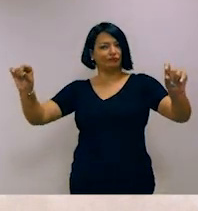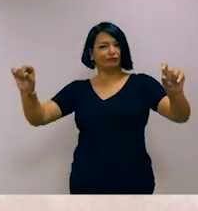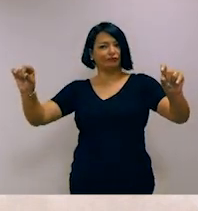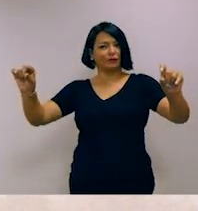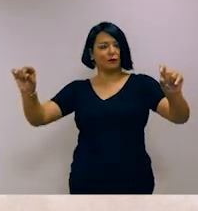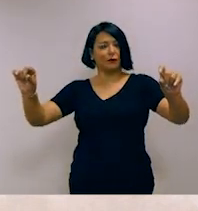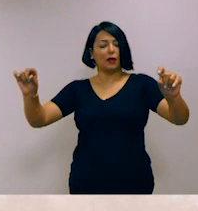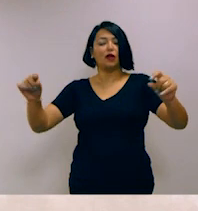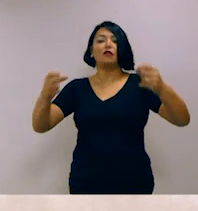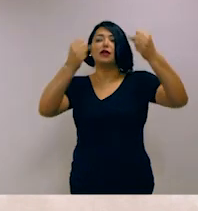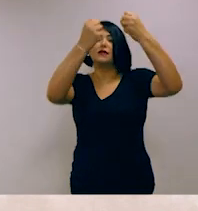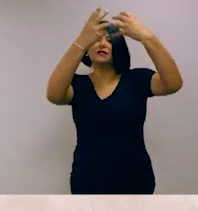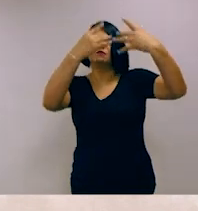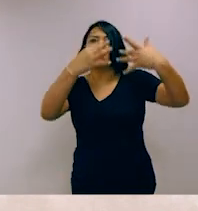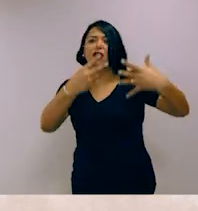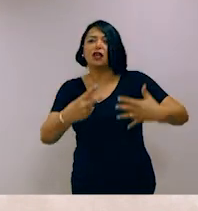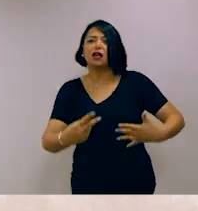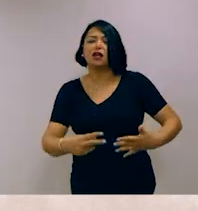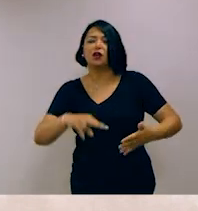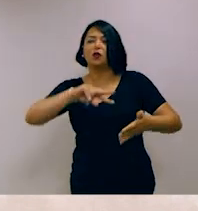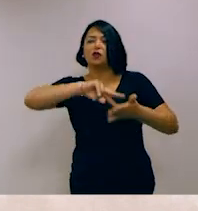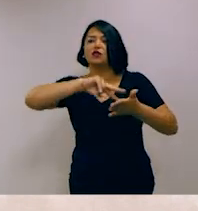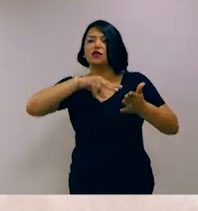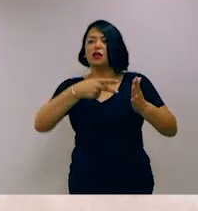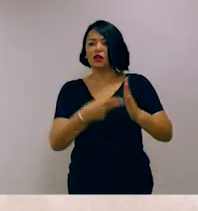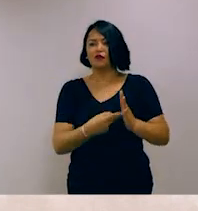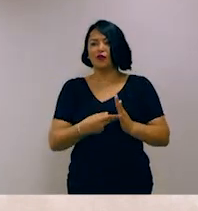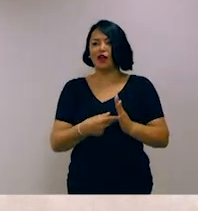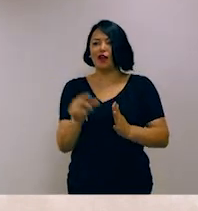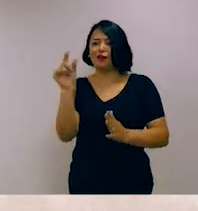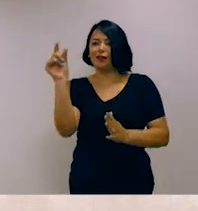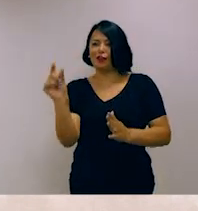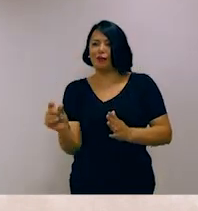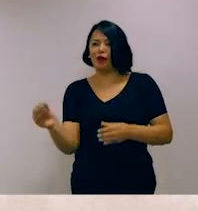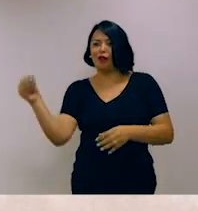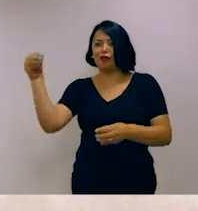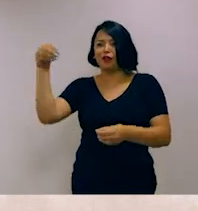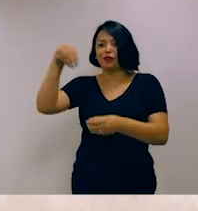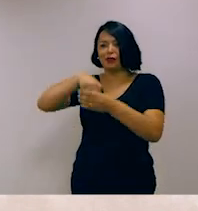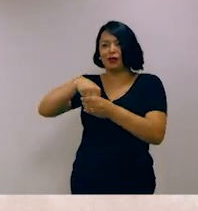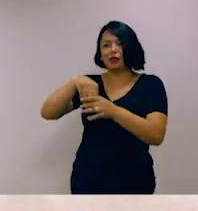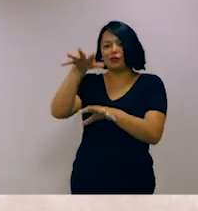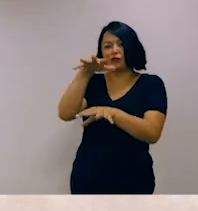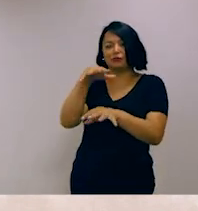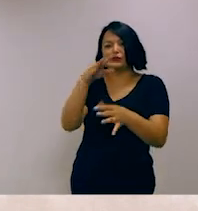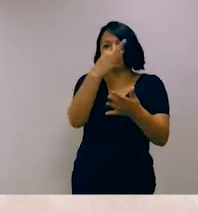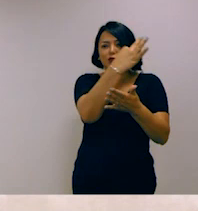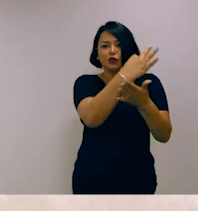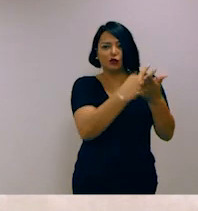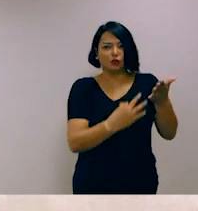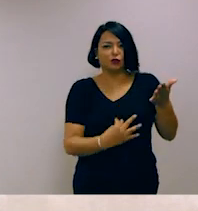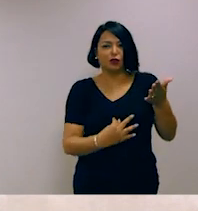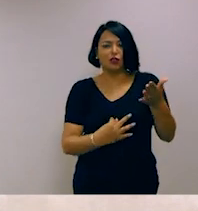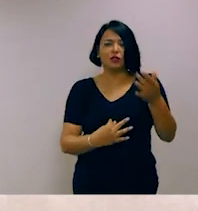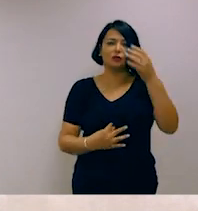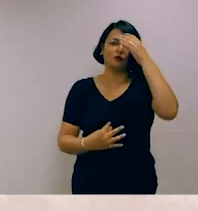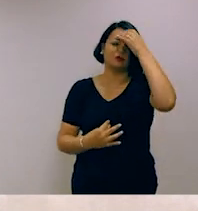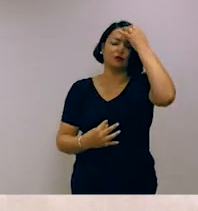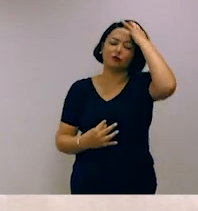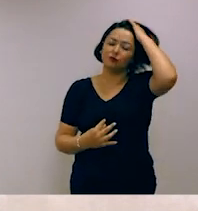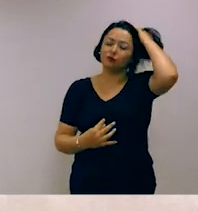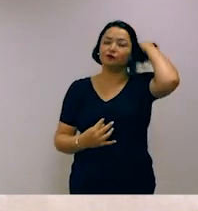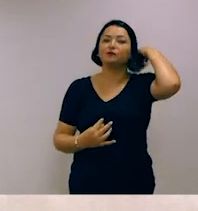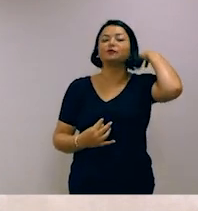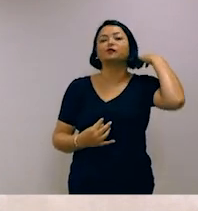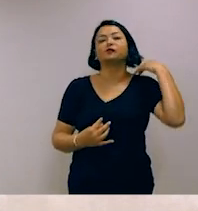this is predicting the presence of the word on. And after this concatenation, all of